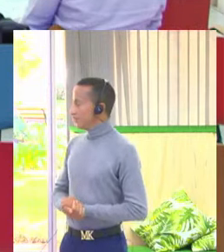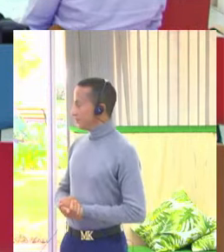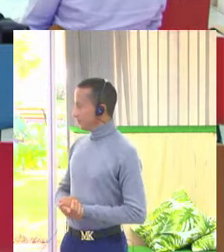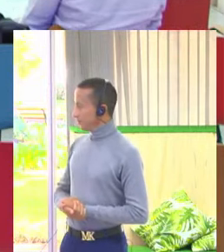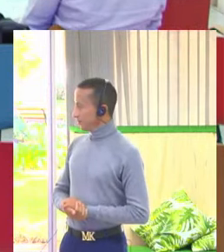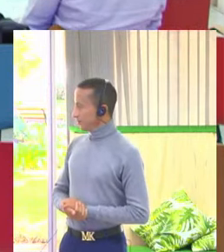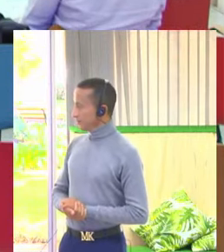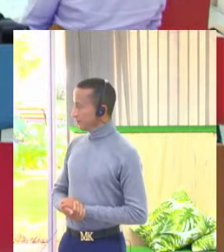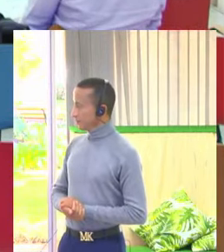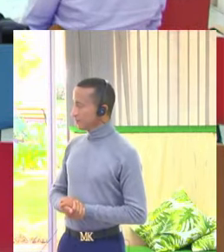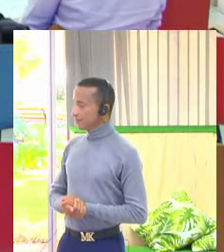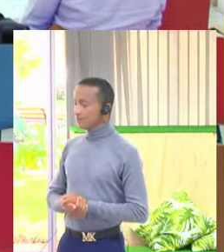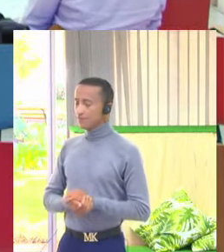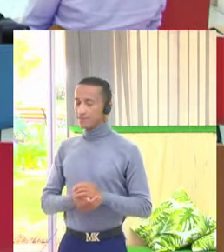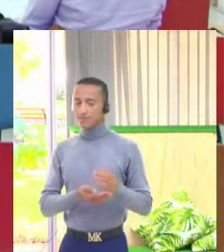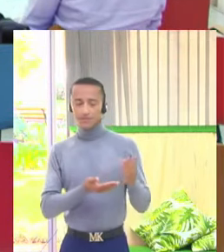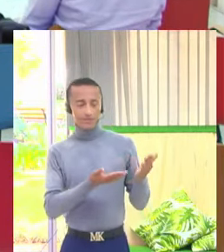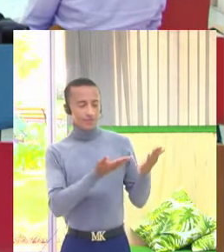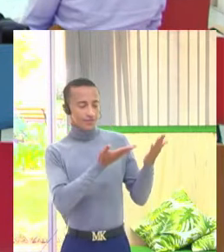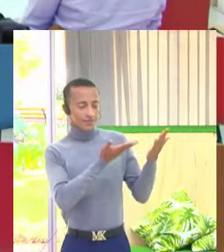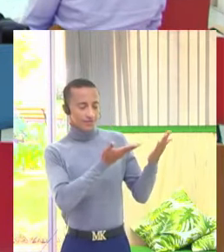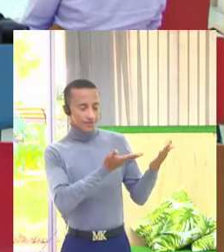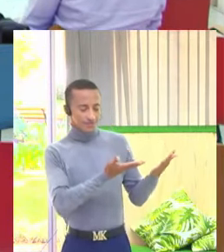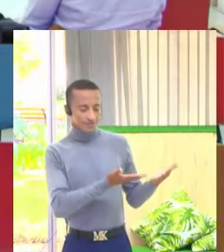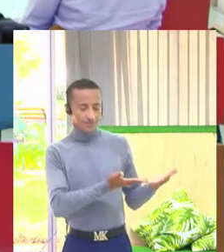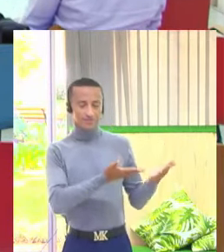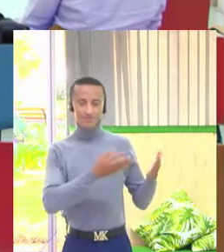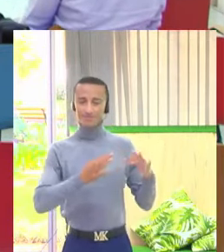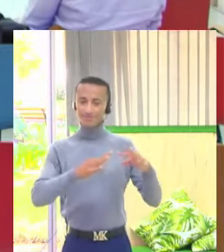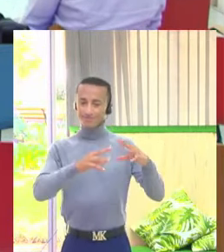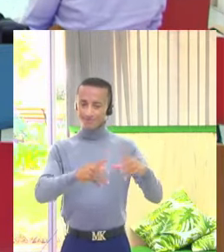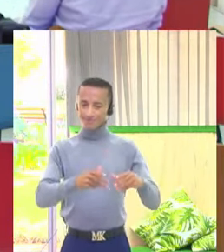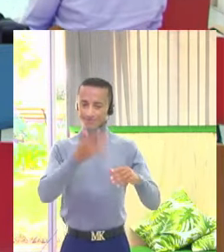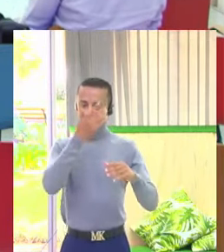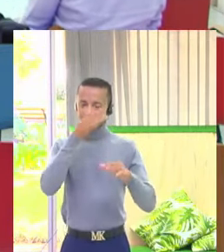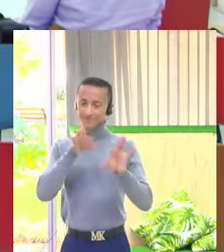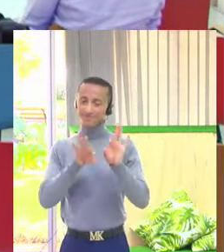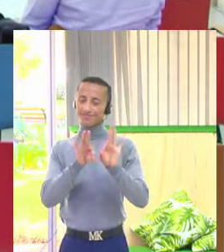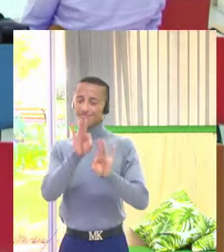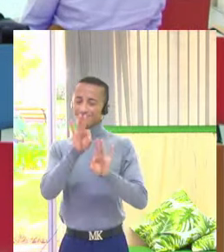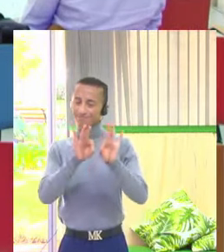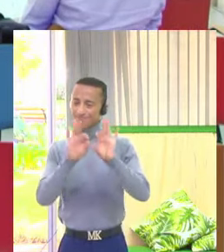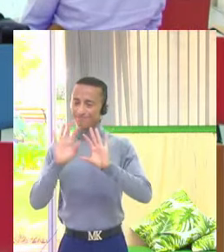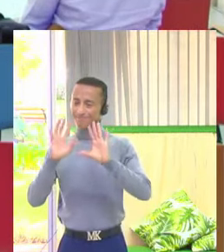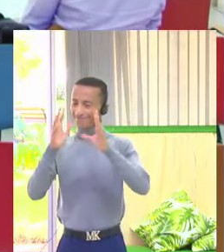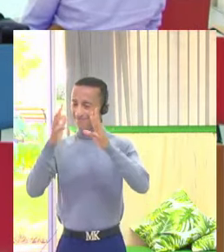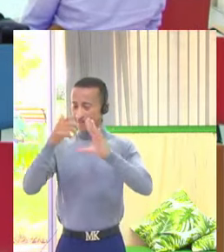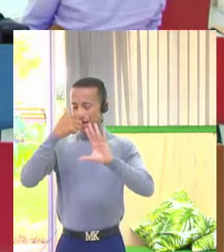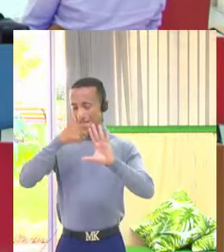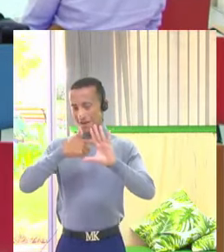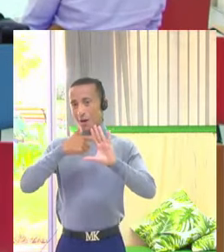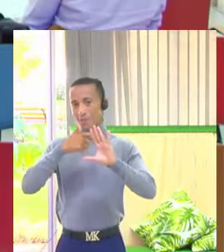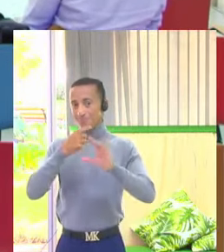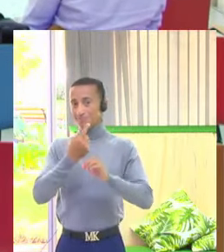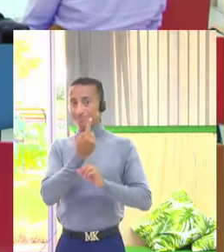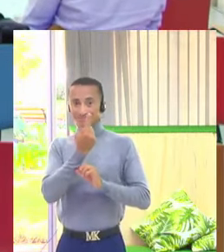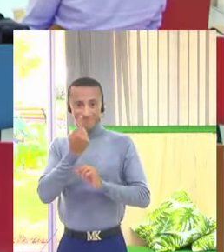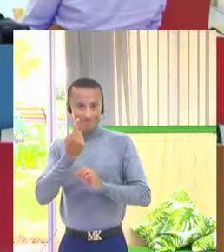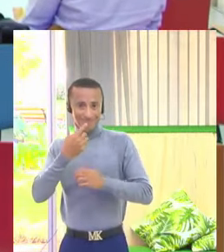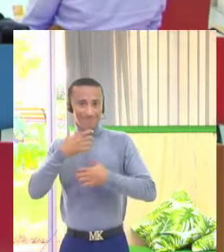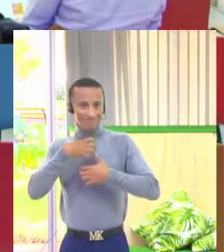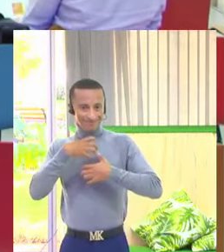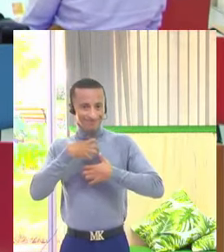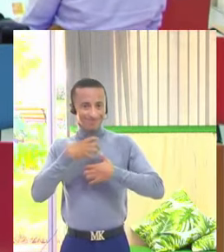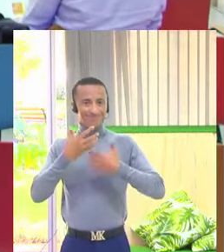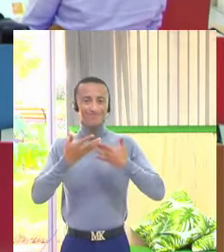Thank you, Anit. Thank you to the organizers. It is my first time in Brazil, so it's a real pleasure to be here.